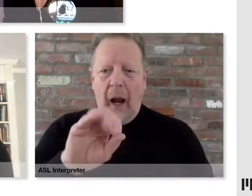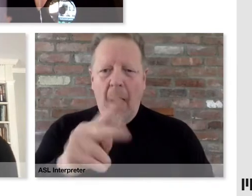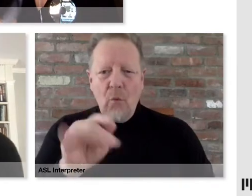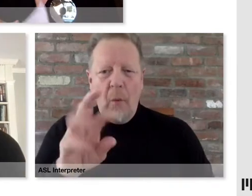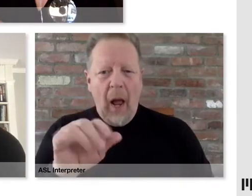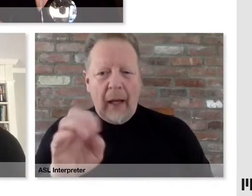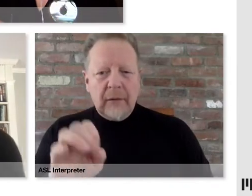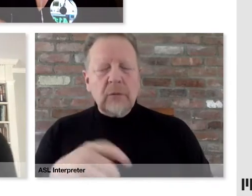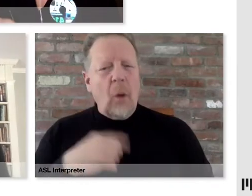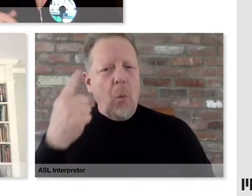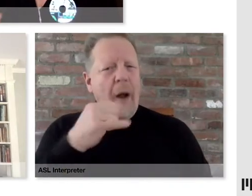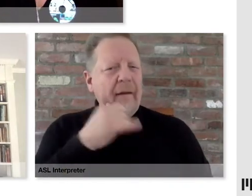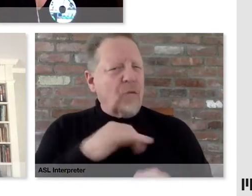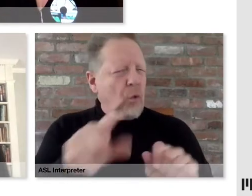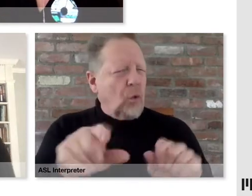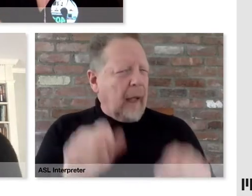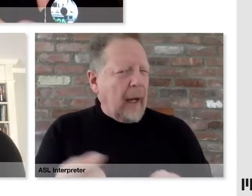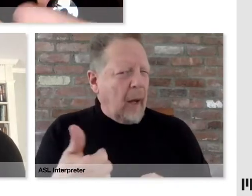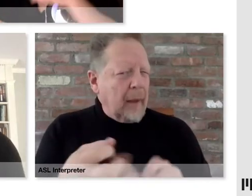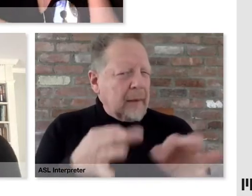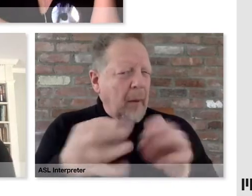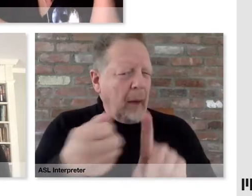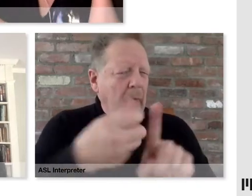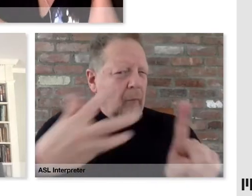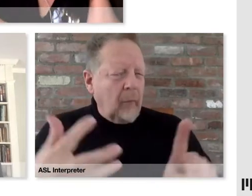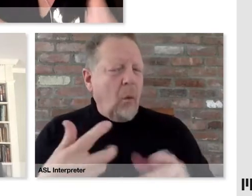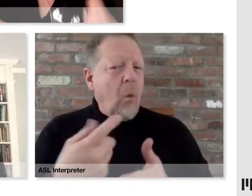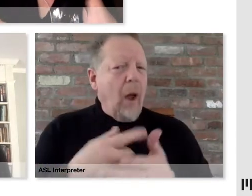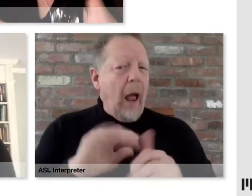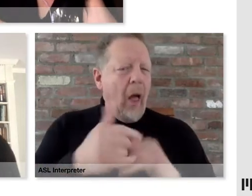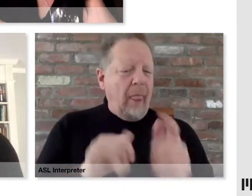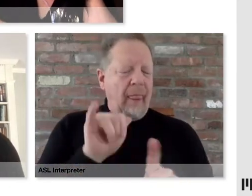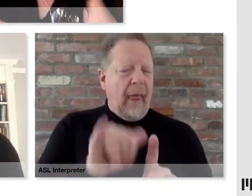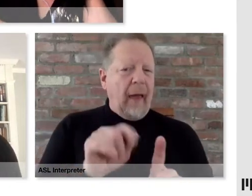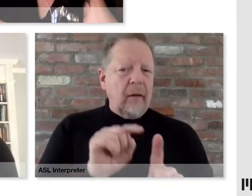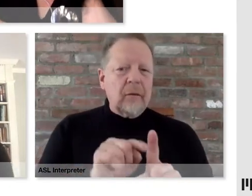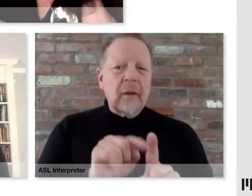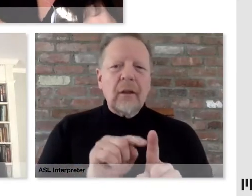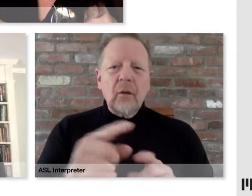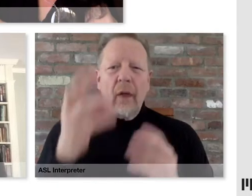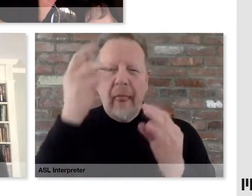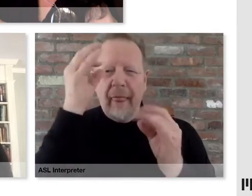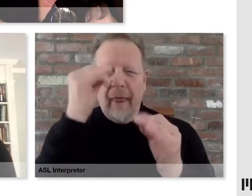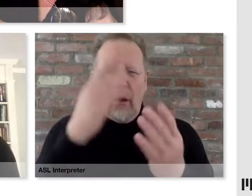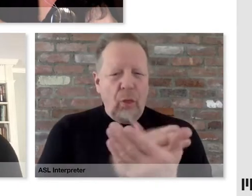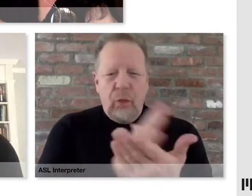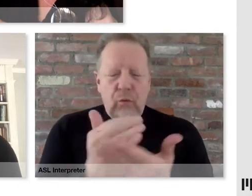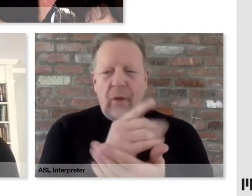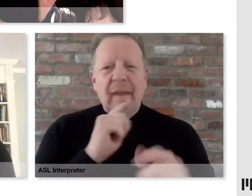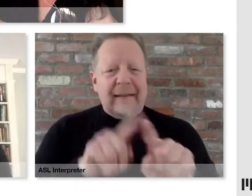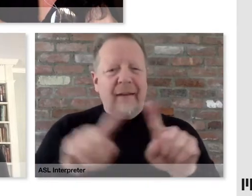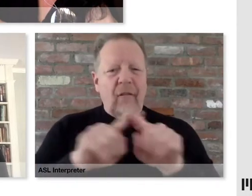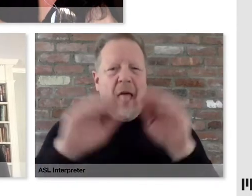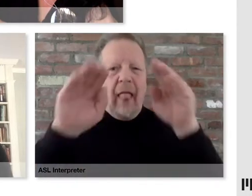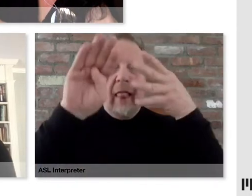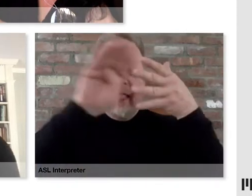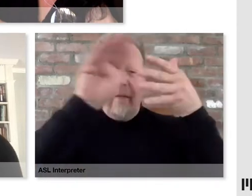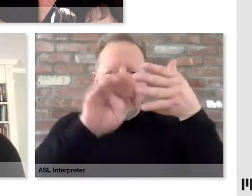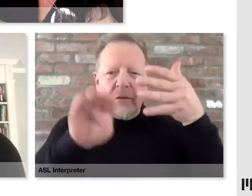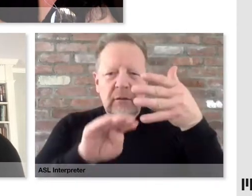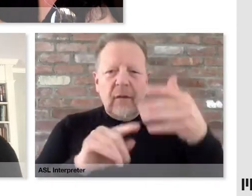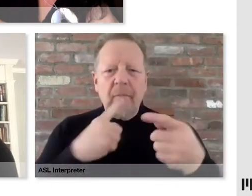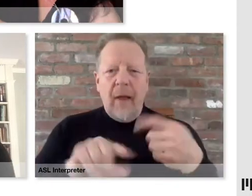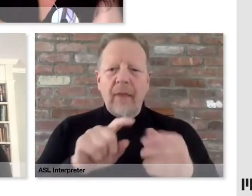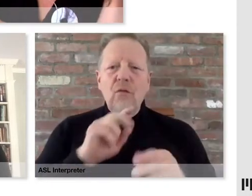you can speak a little bit more about that question of how you think through the levels at which the models you write